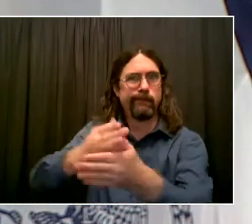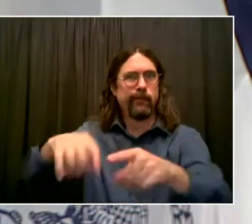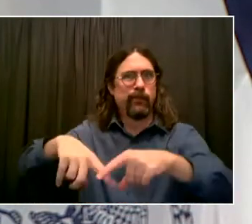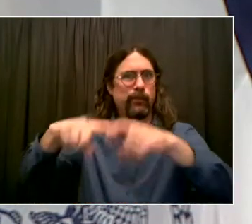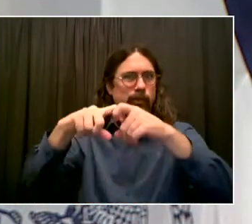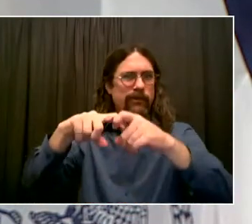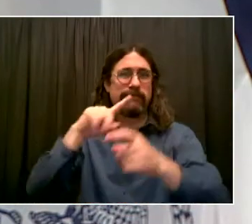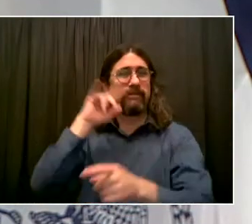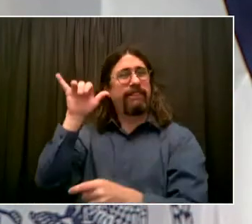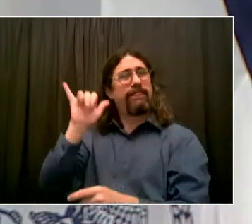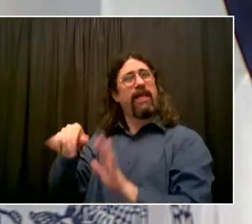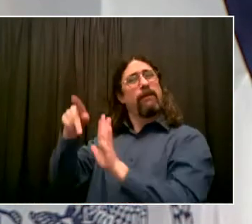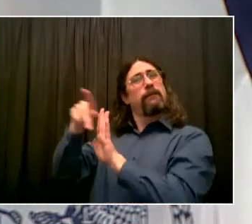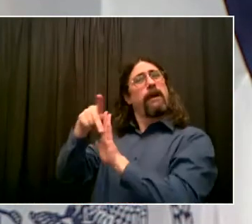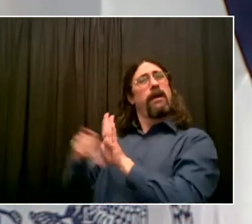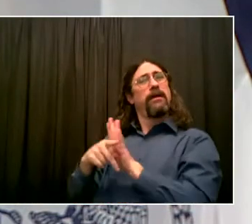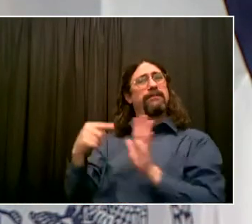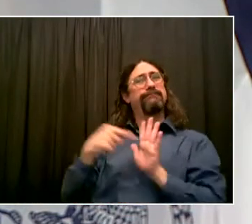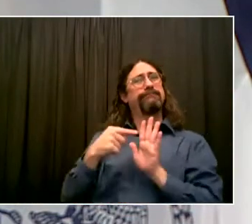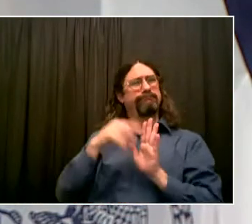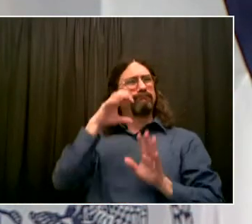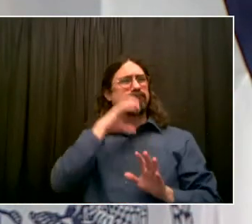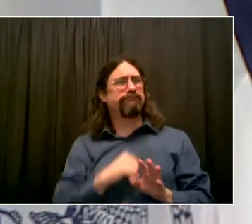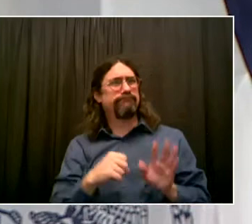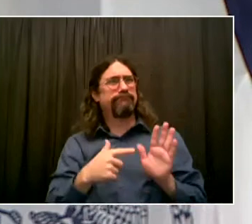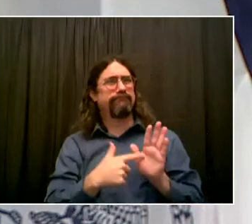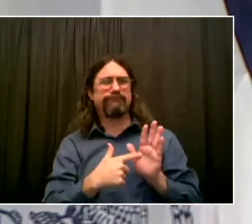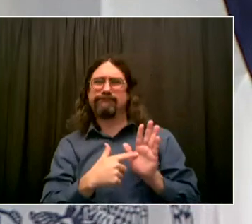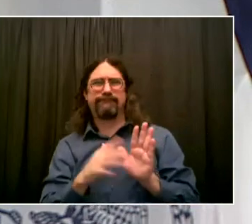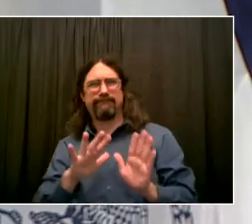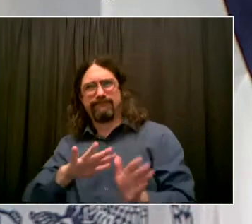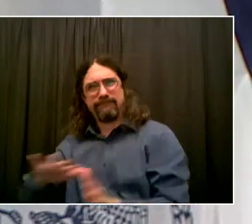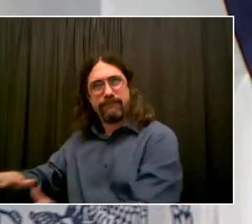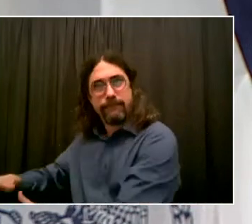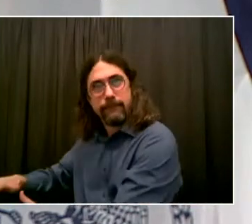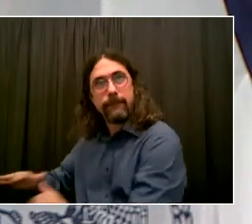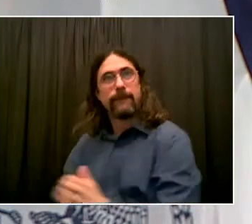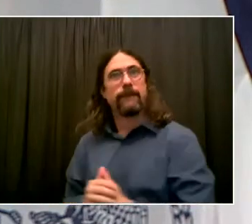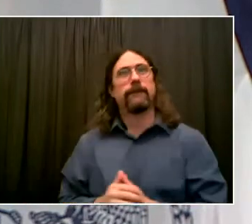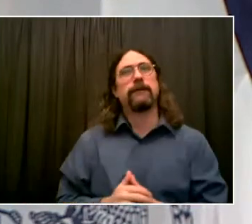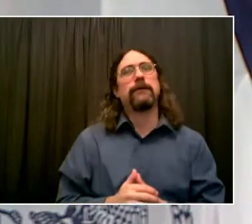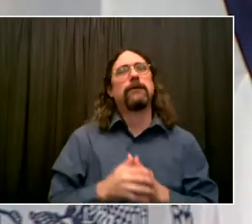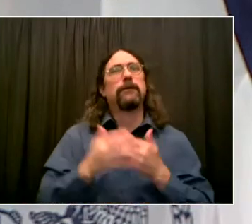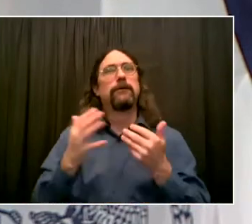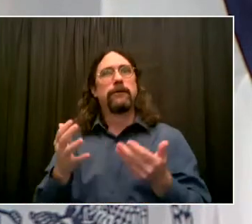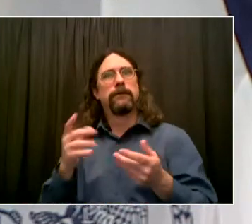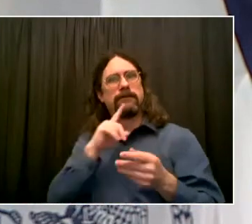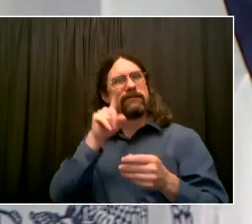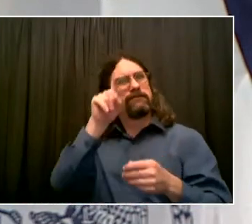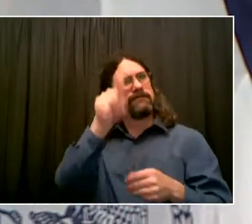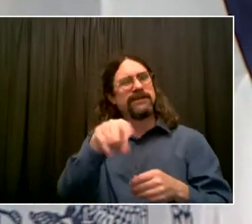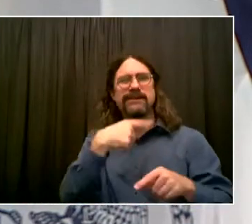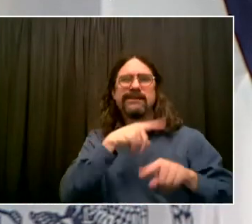are developed, I believe that the community input makes sense. Go ahead, Ruvain.